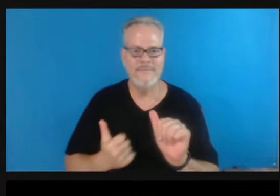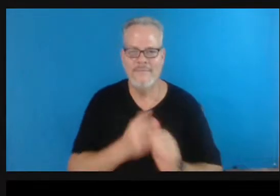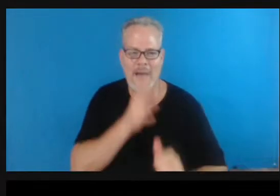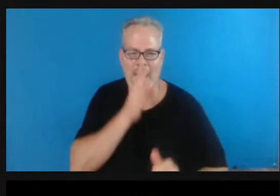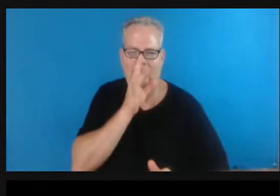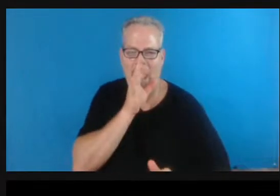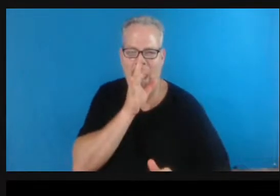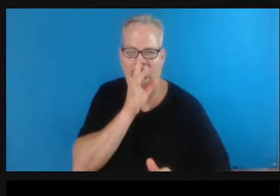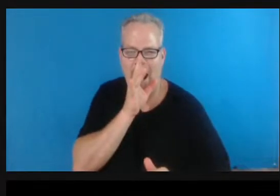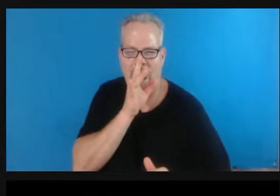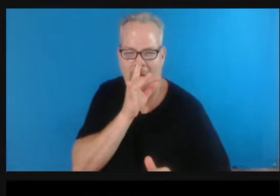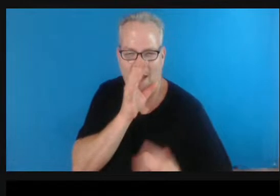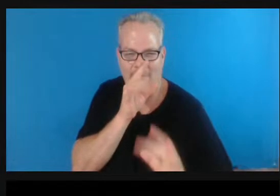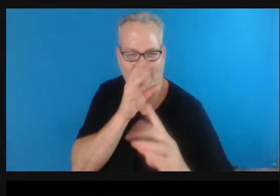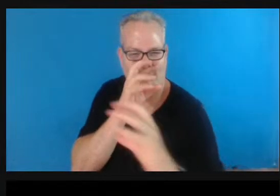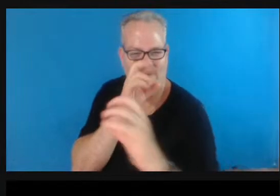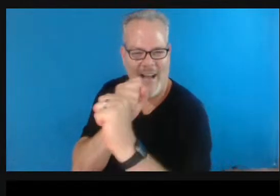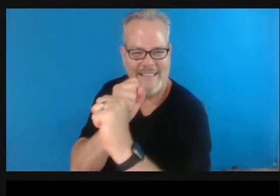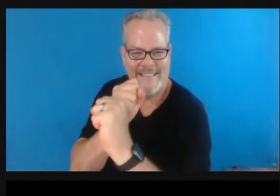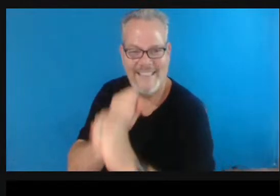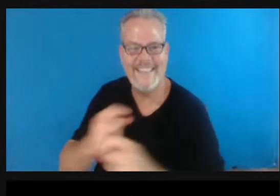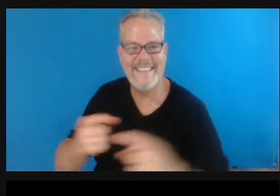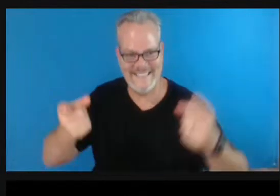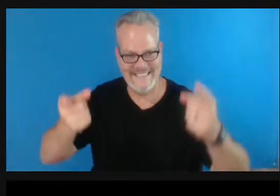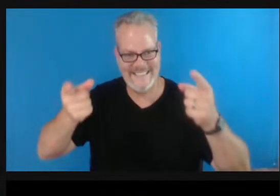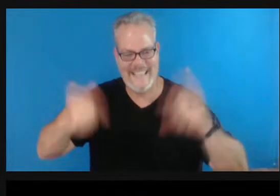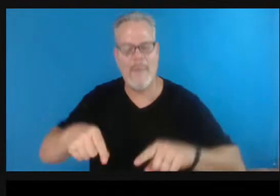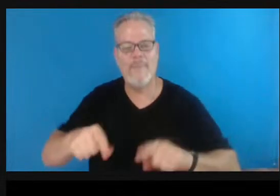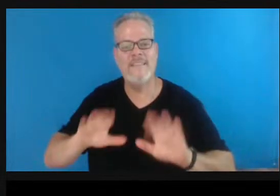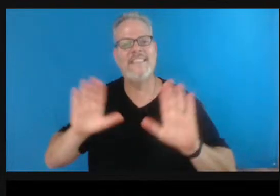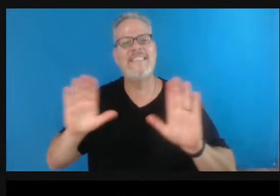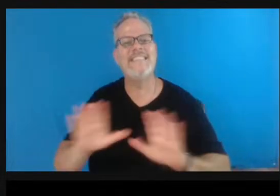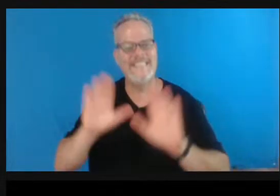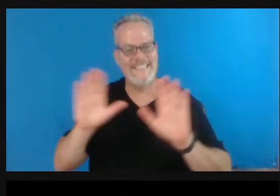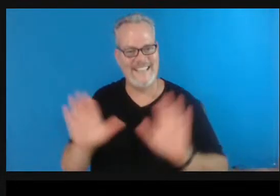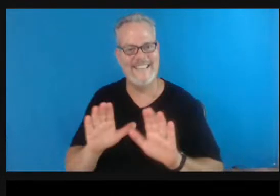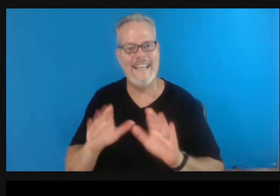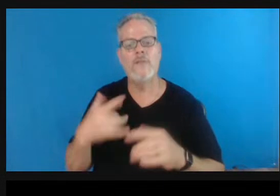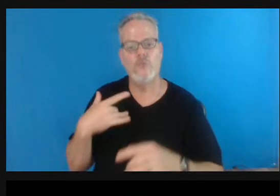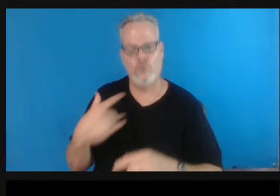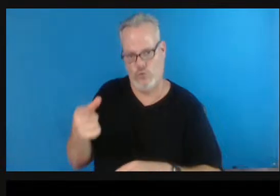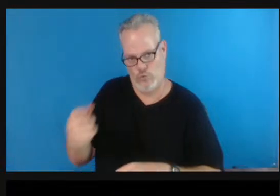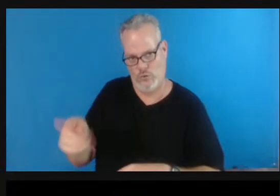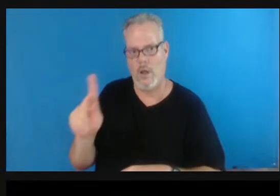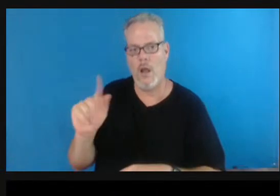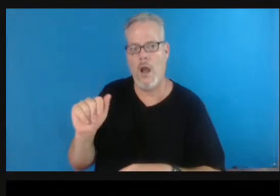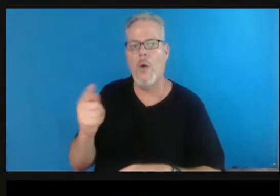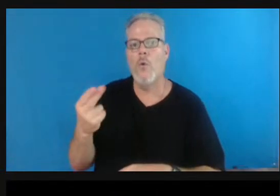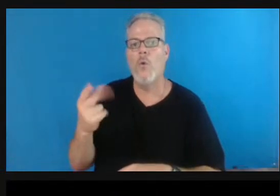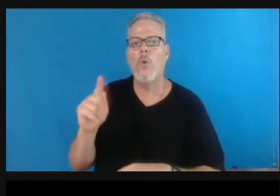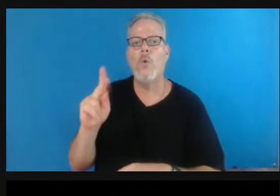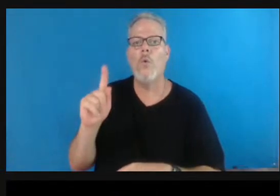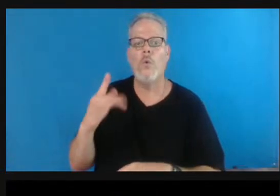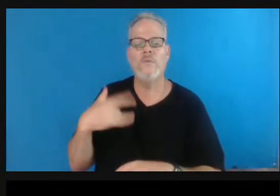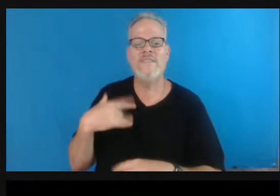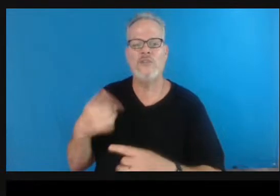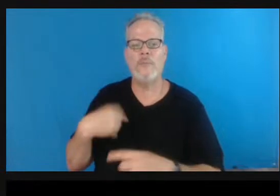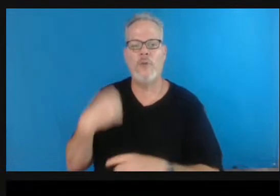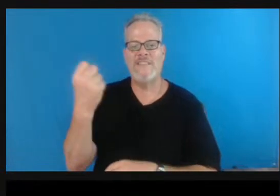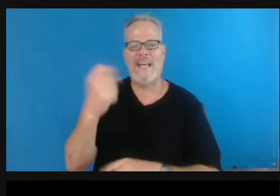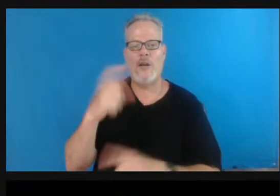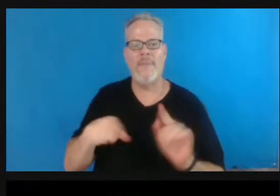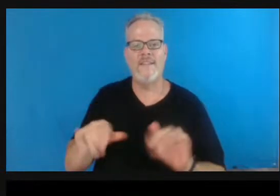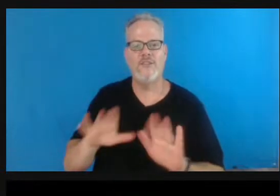This is going on Sunday. Usually the Kahuku unit events are on Saturday. This is on